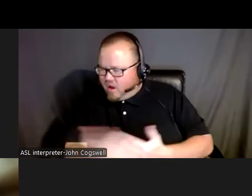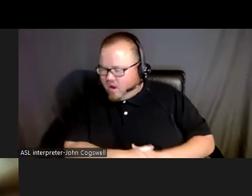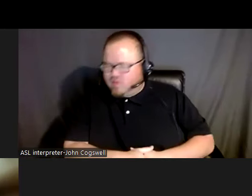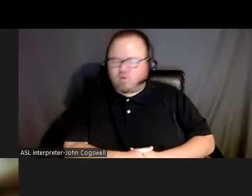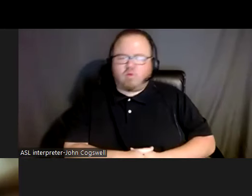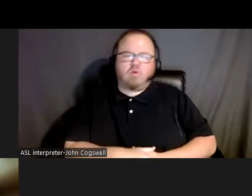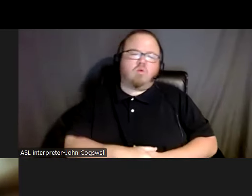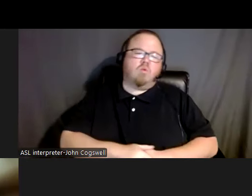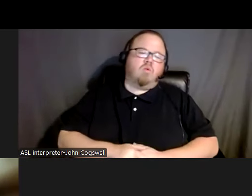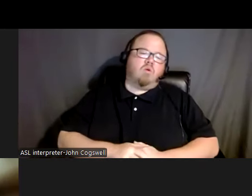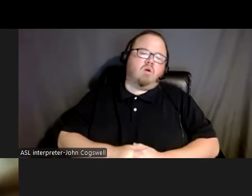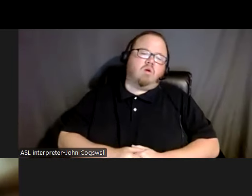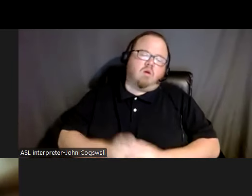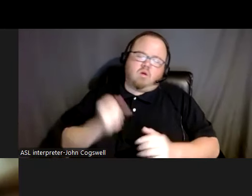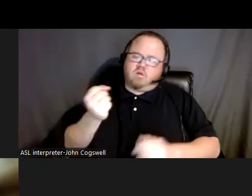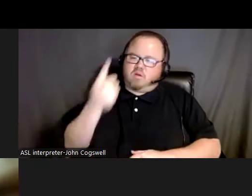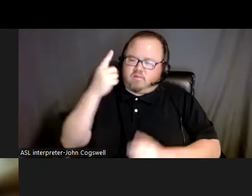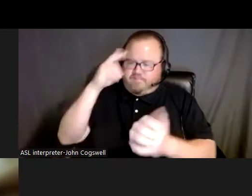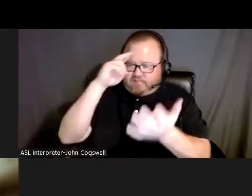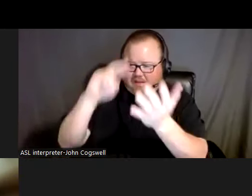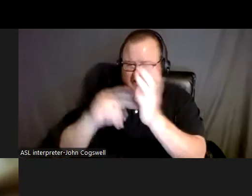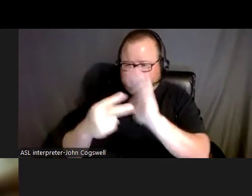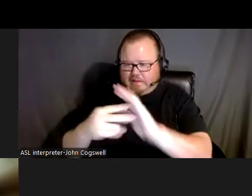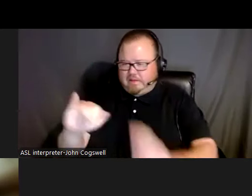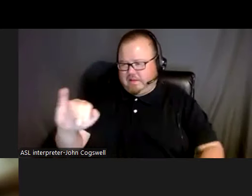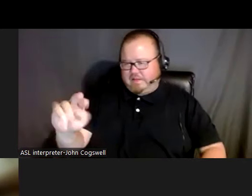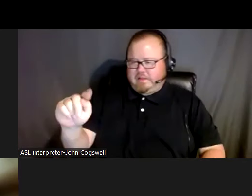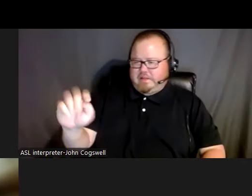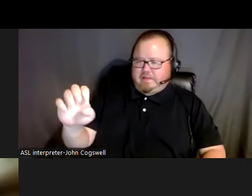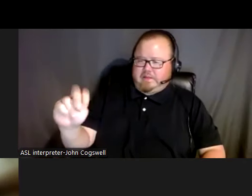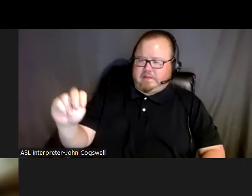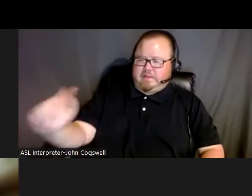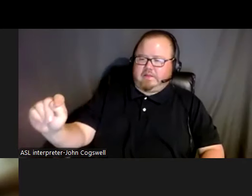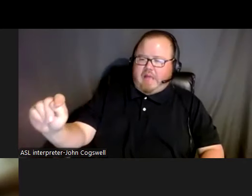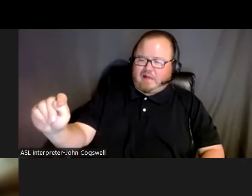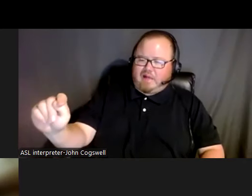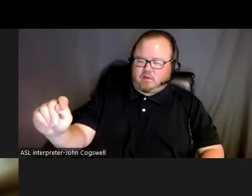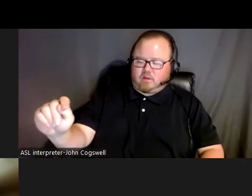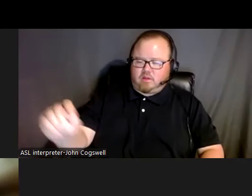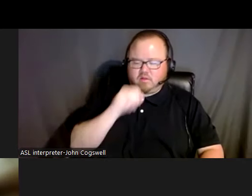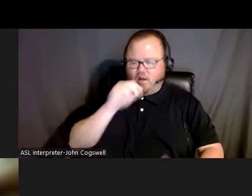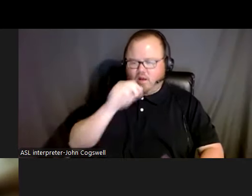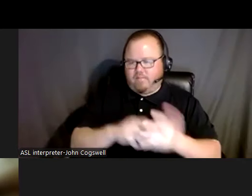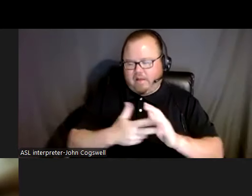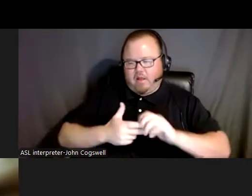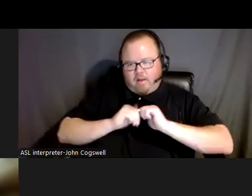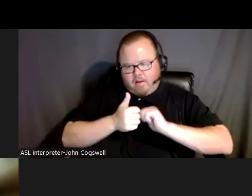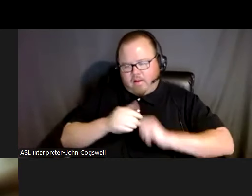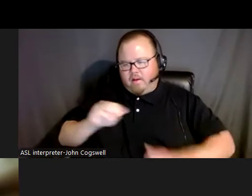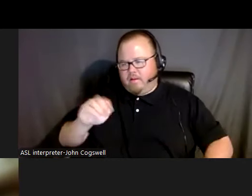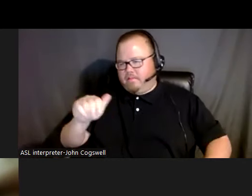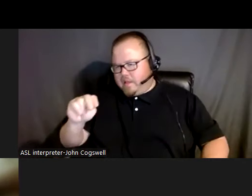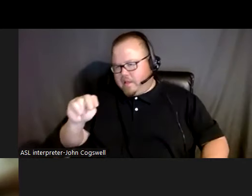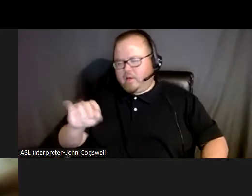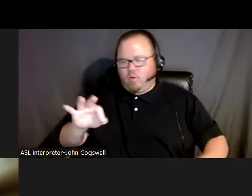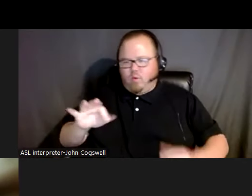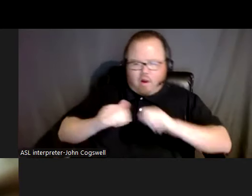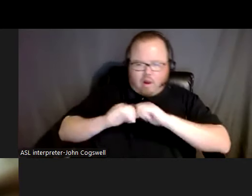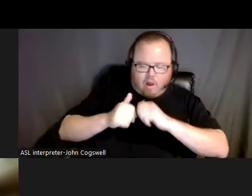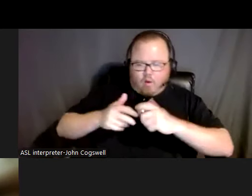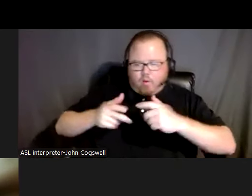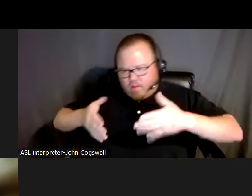that intent does not determine the mean or the method is really important. Going down from there to